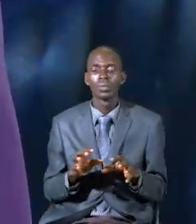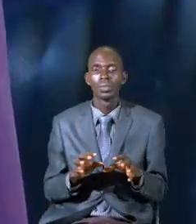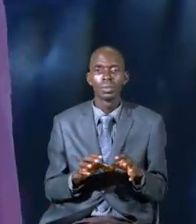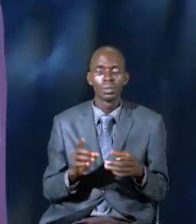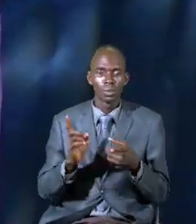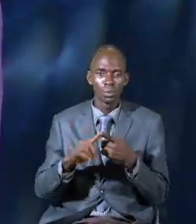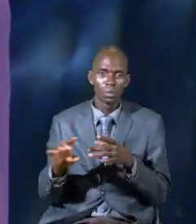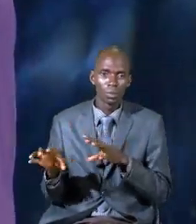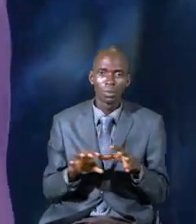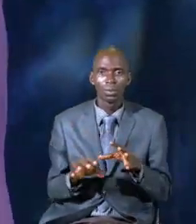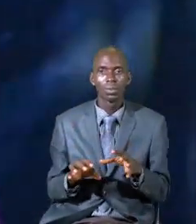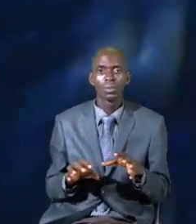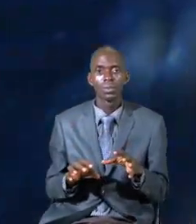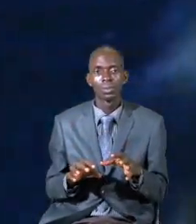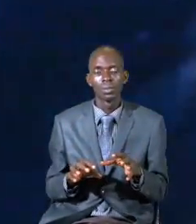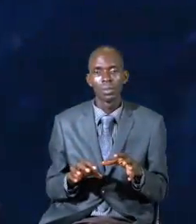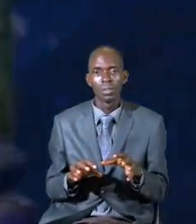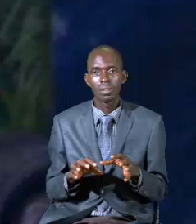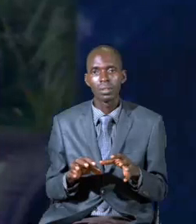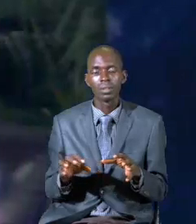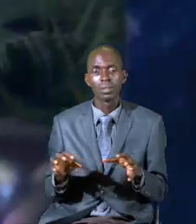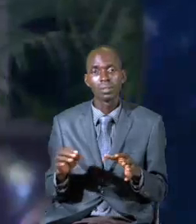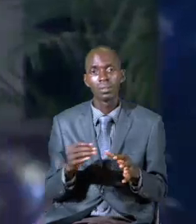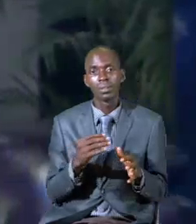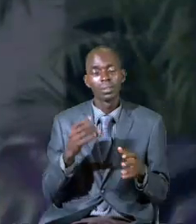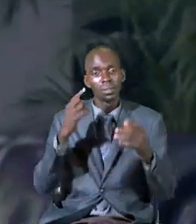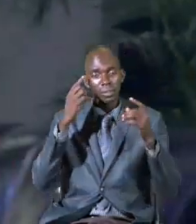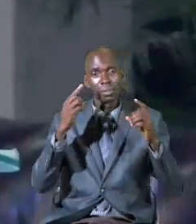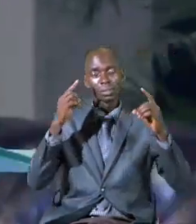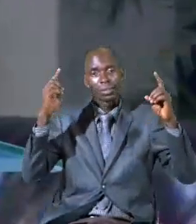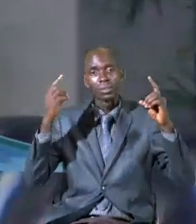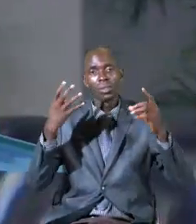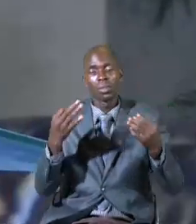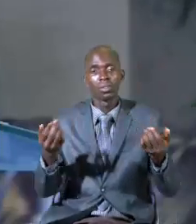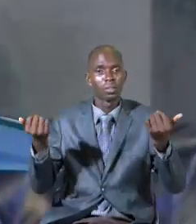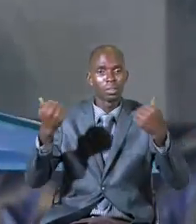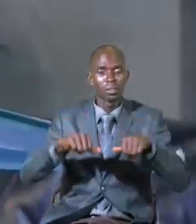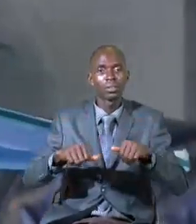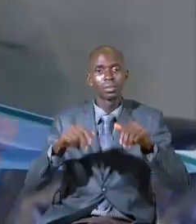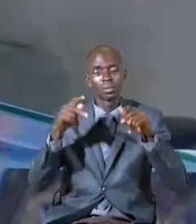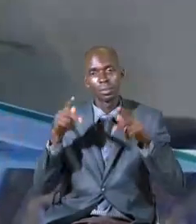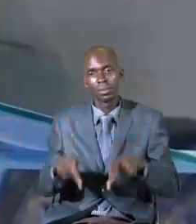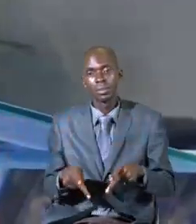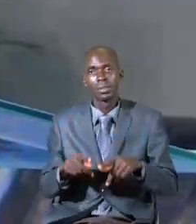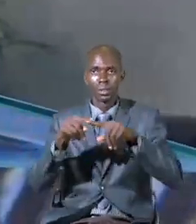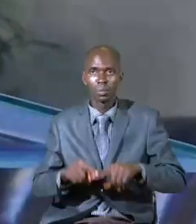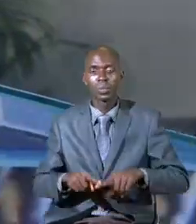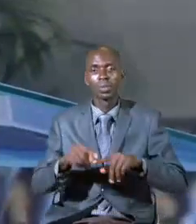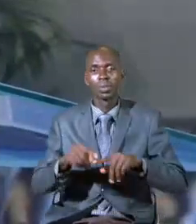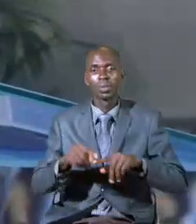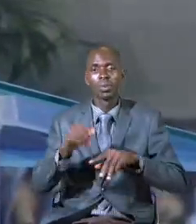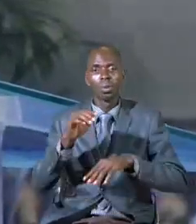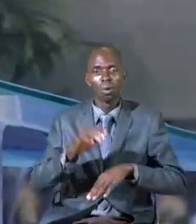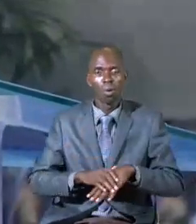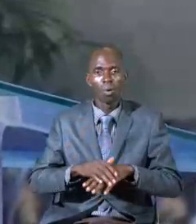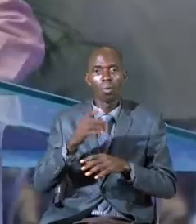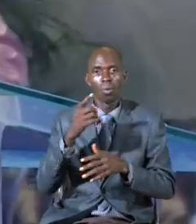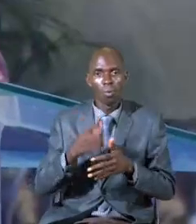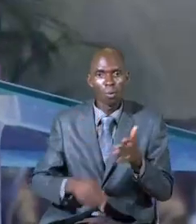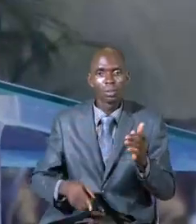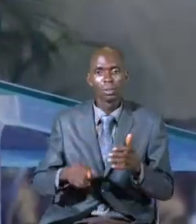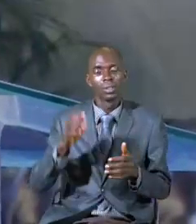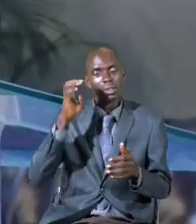Success of any person depends on what he does.